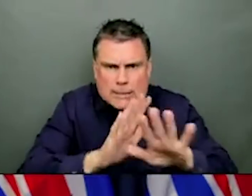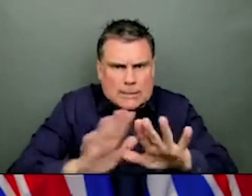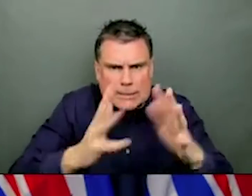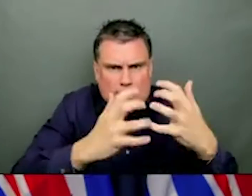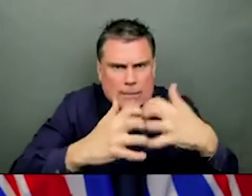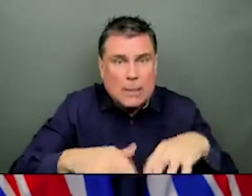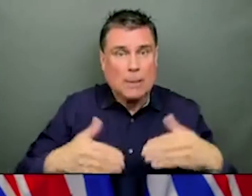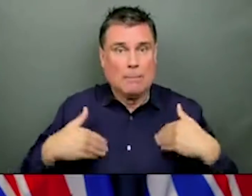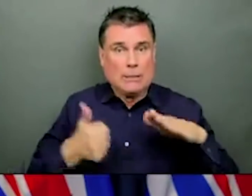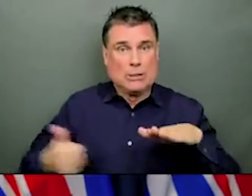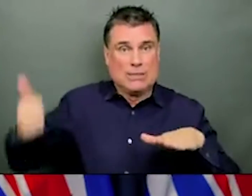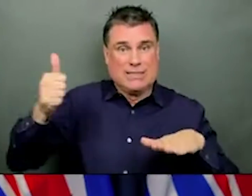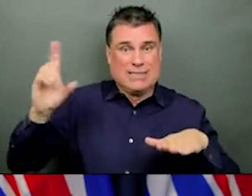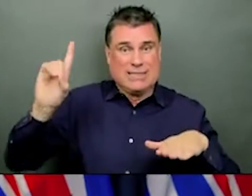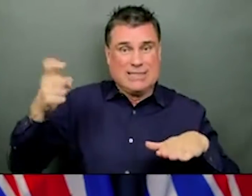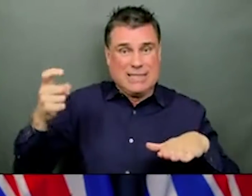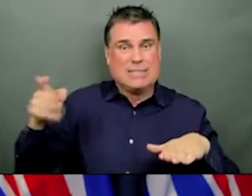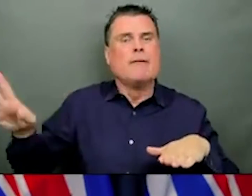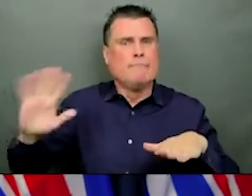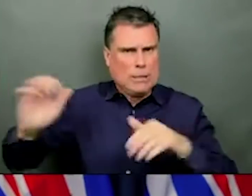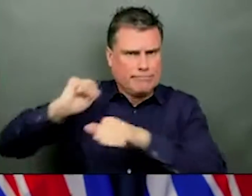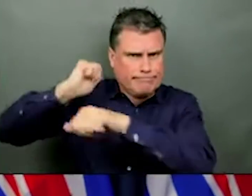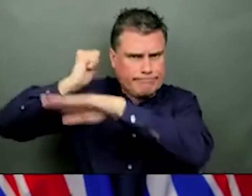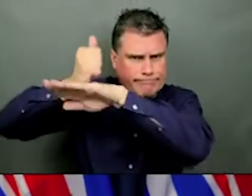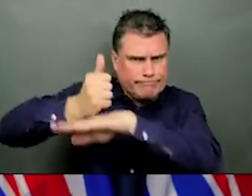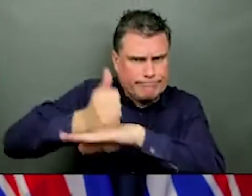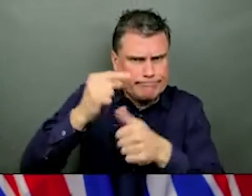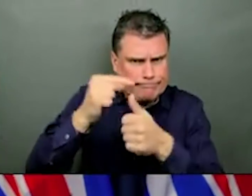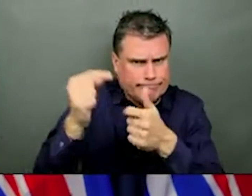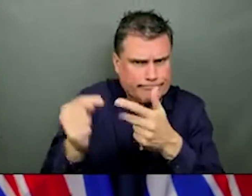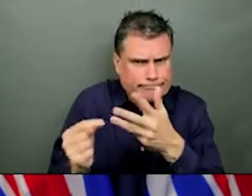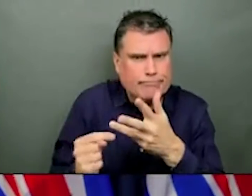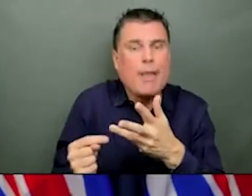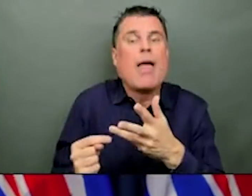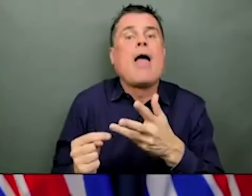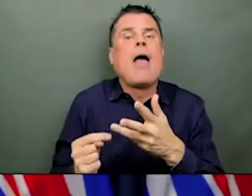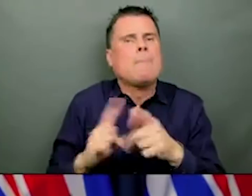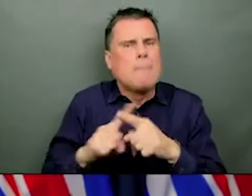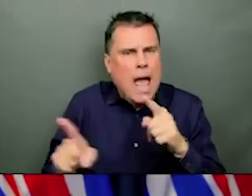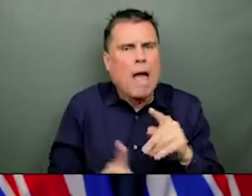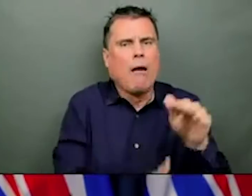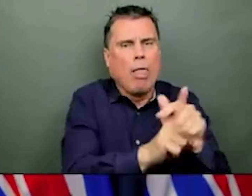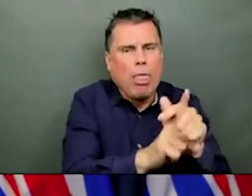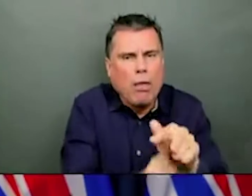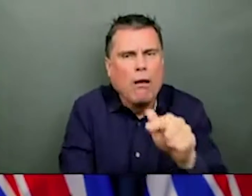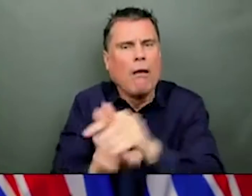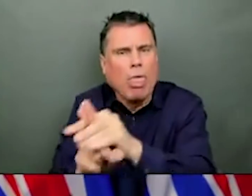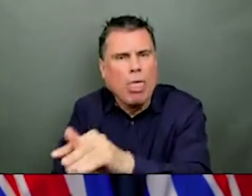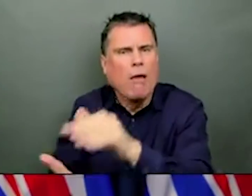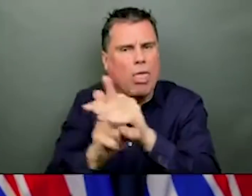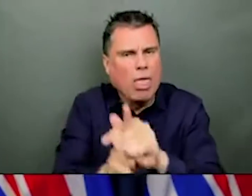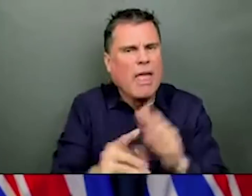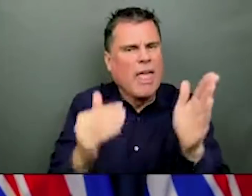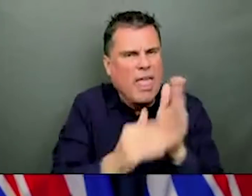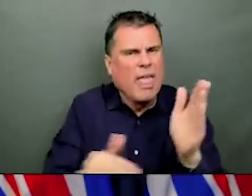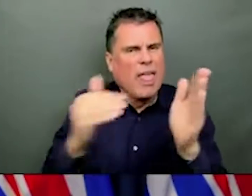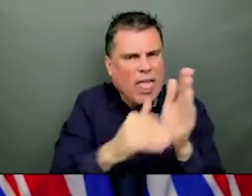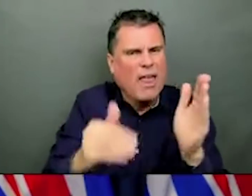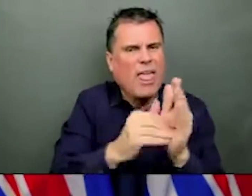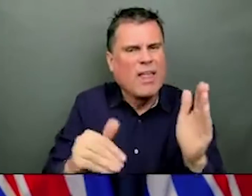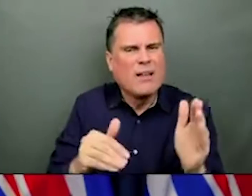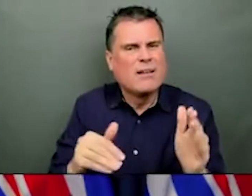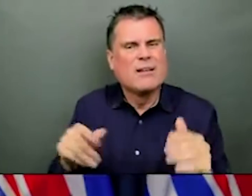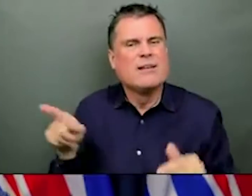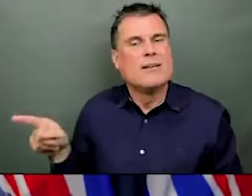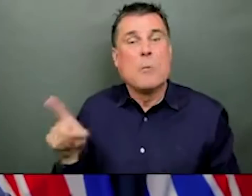you guarantee that these kinds of issues won't keep creeping up as we go through this registration process? Well,